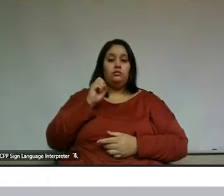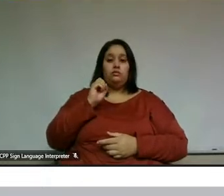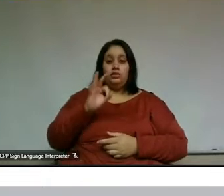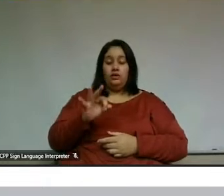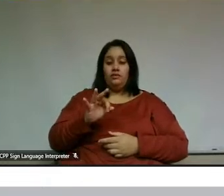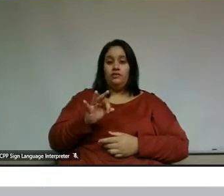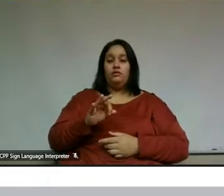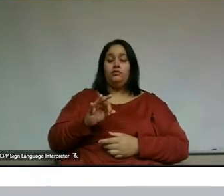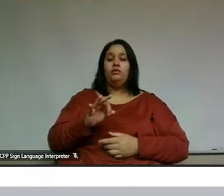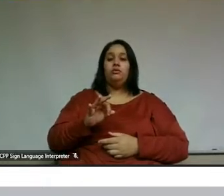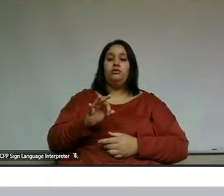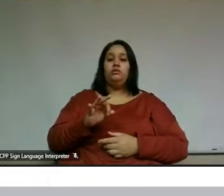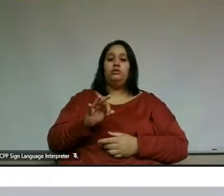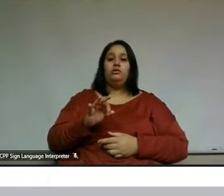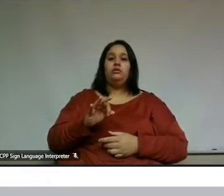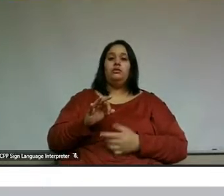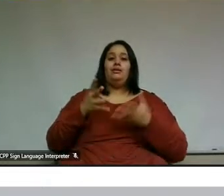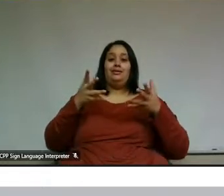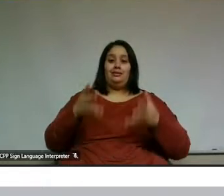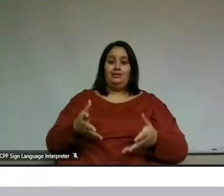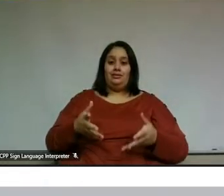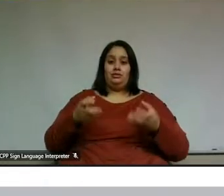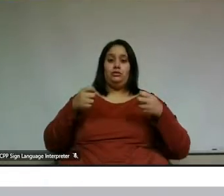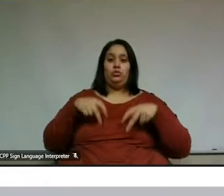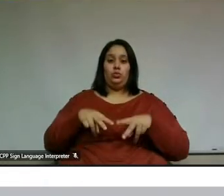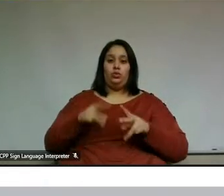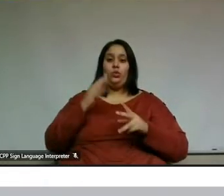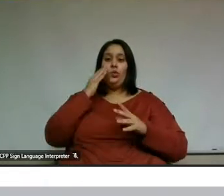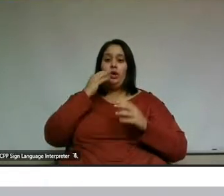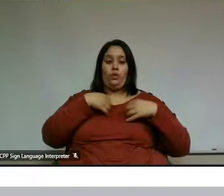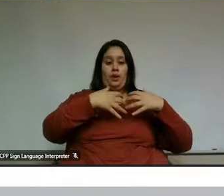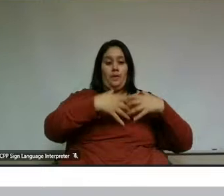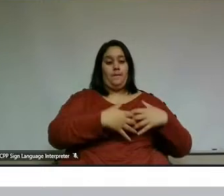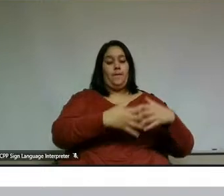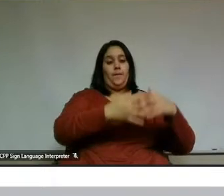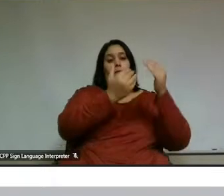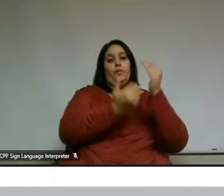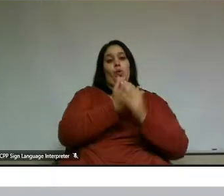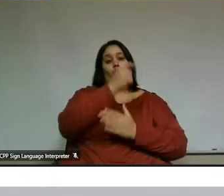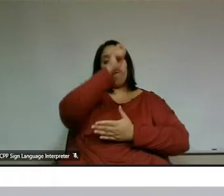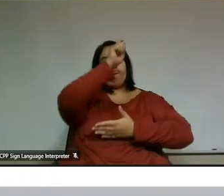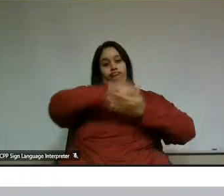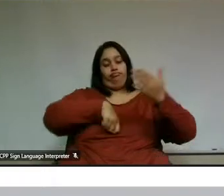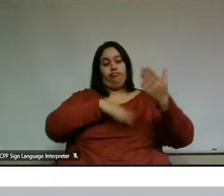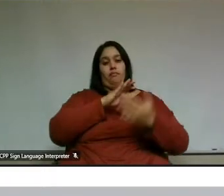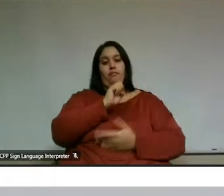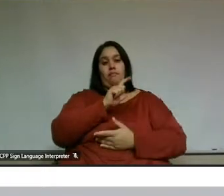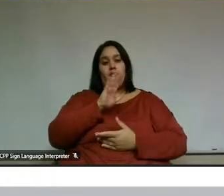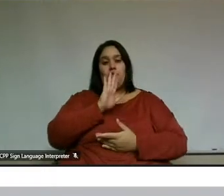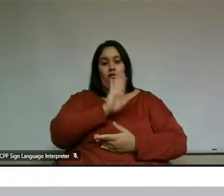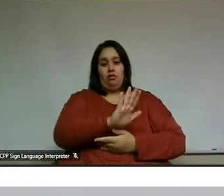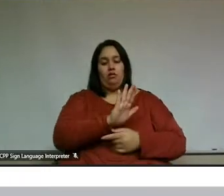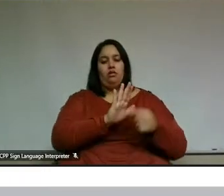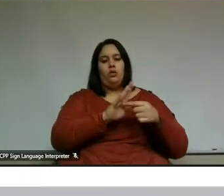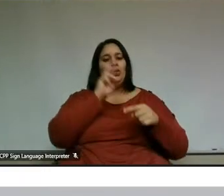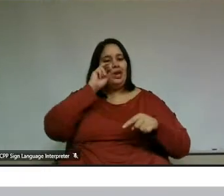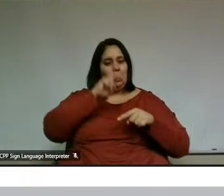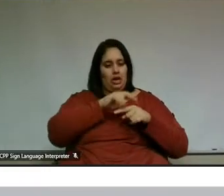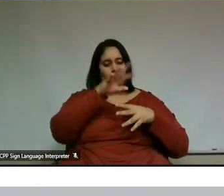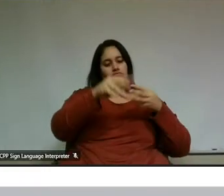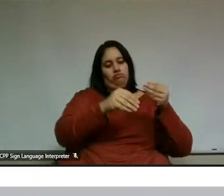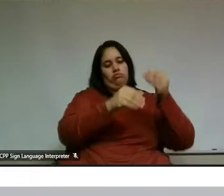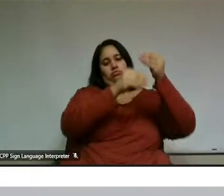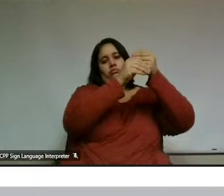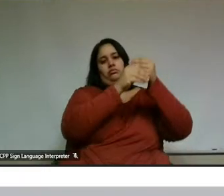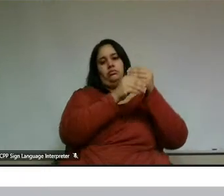that it would be an opportunity when in drafting this new bill to provide for the possibility, as remote